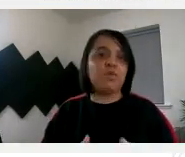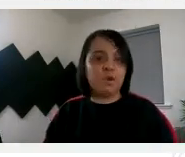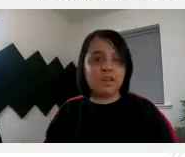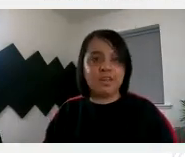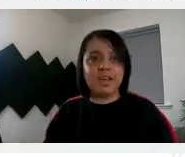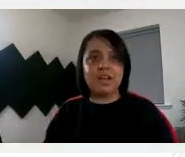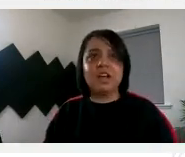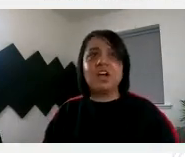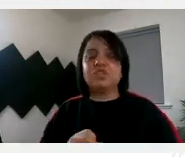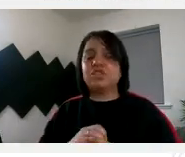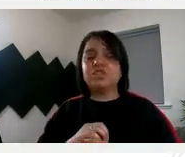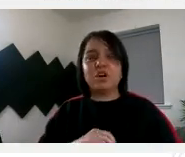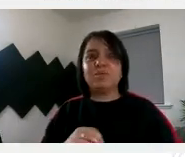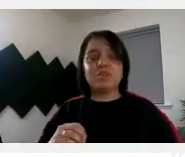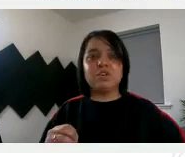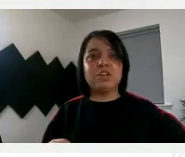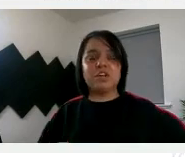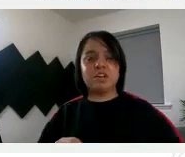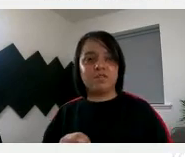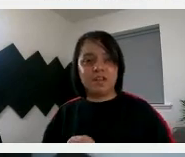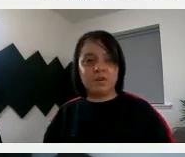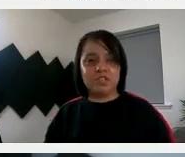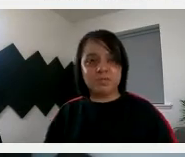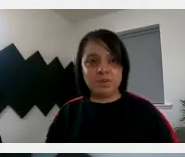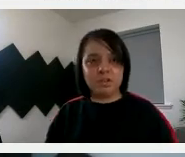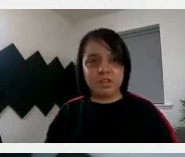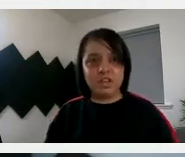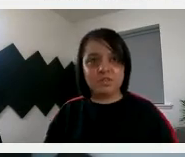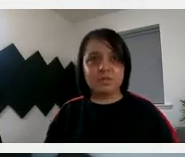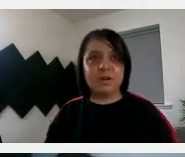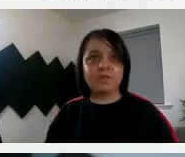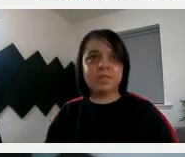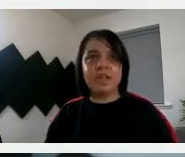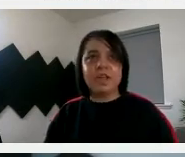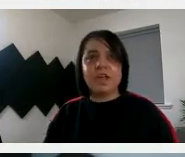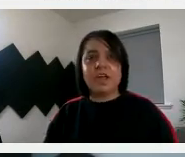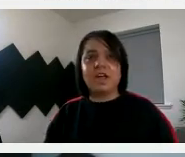or working here. So there's so much other languages spoken here as well.